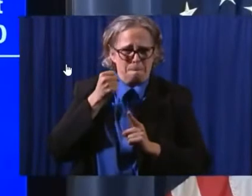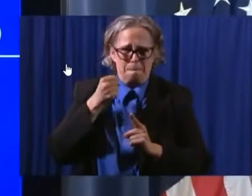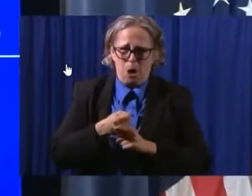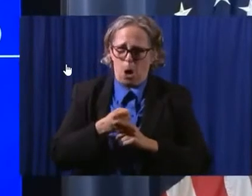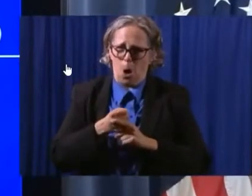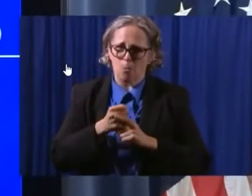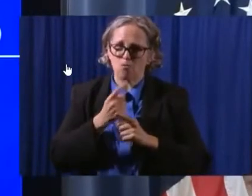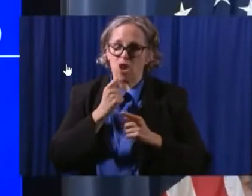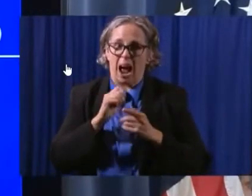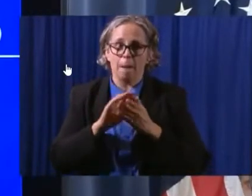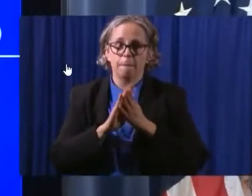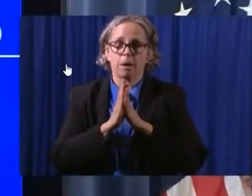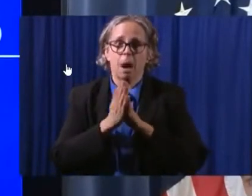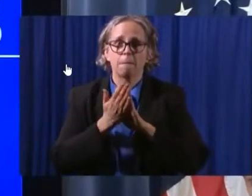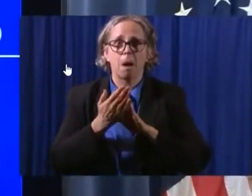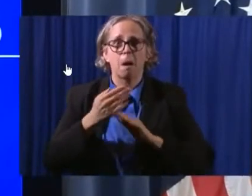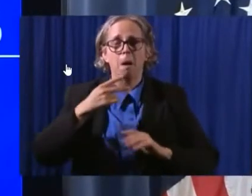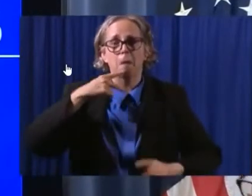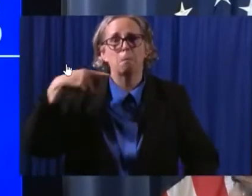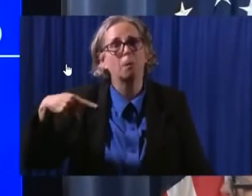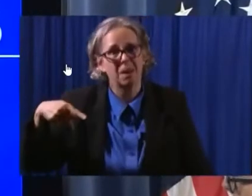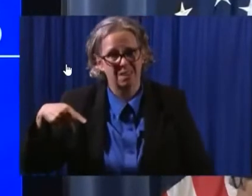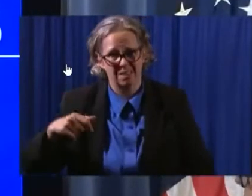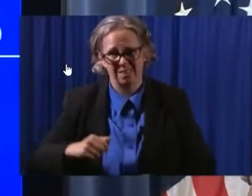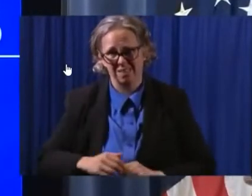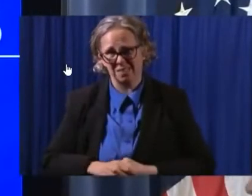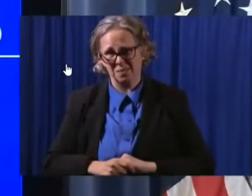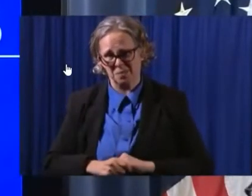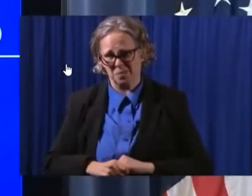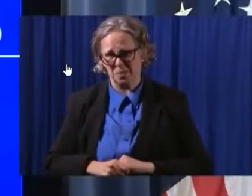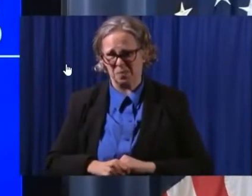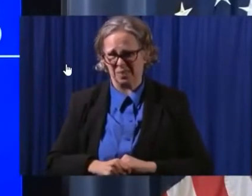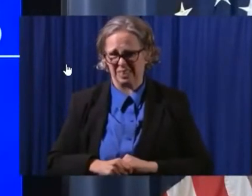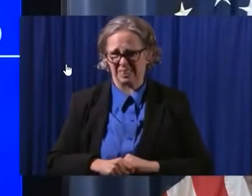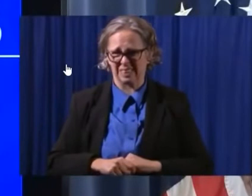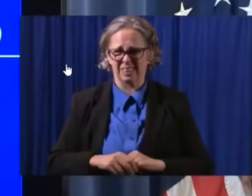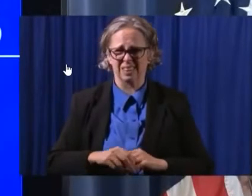purple. Let me go through the red counties.